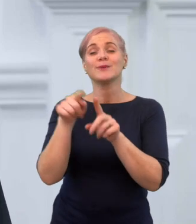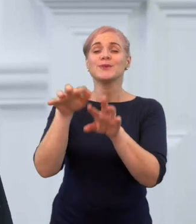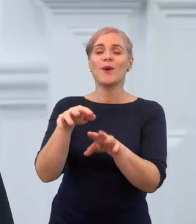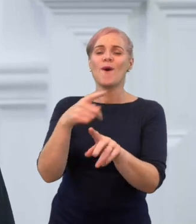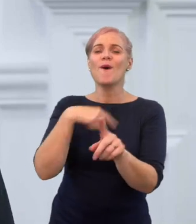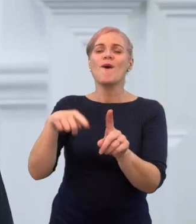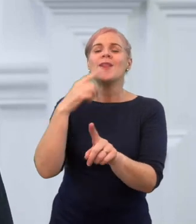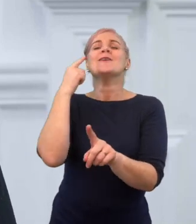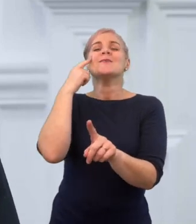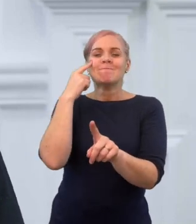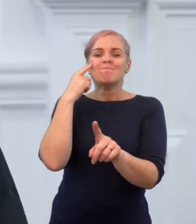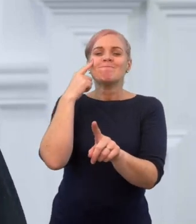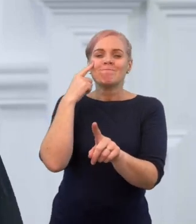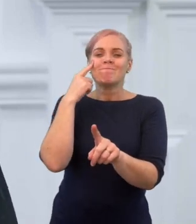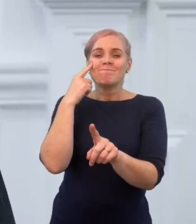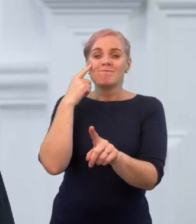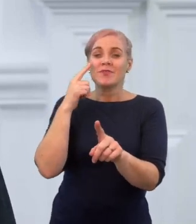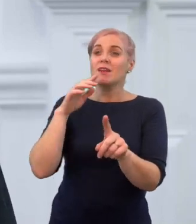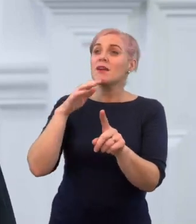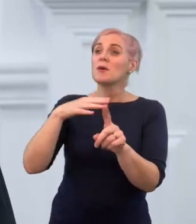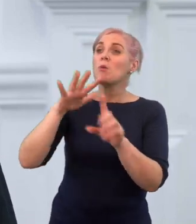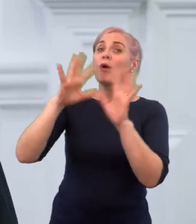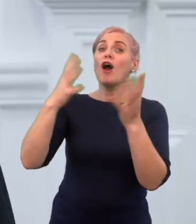But he's also there to remind us that, you know,